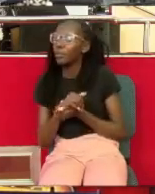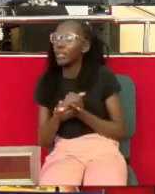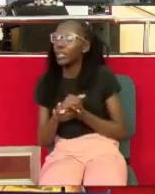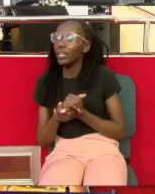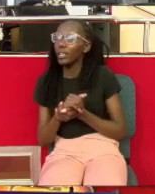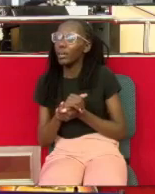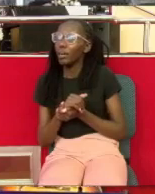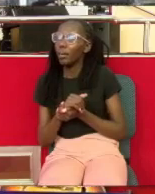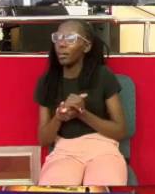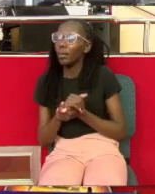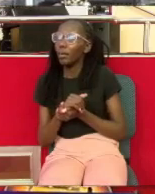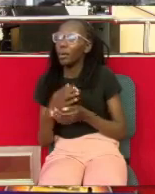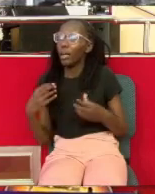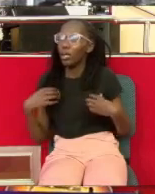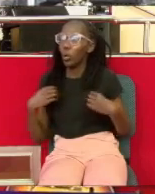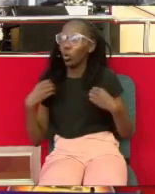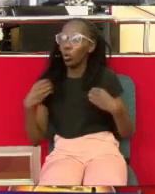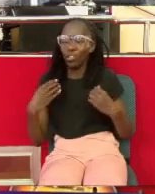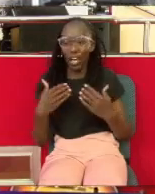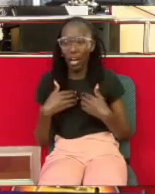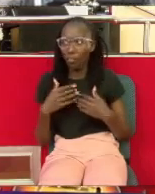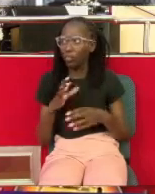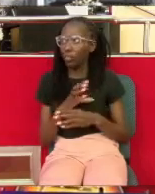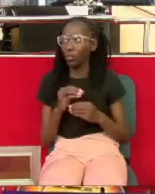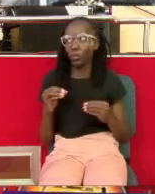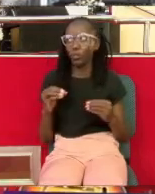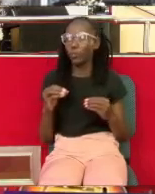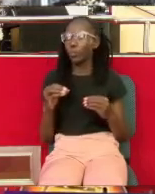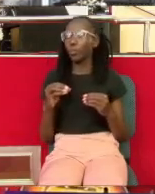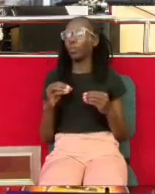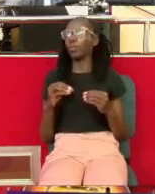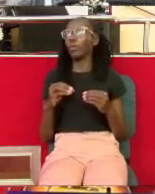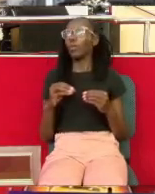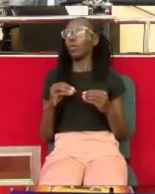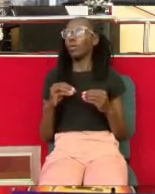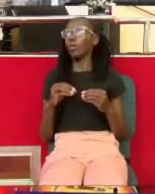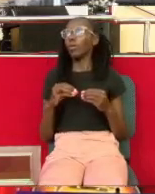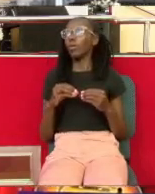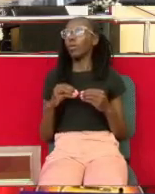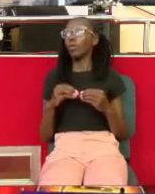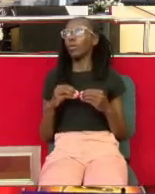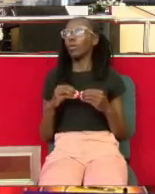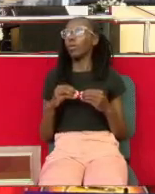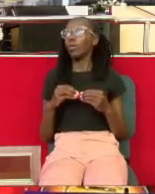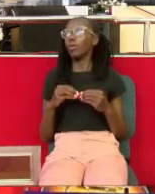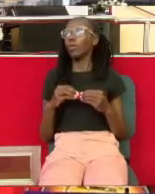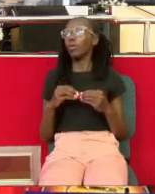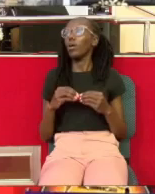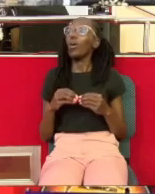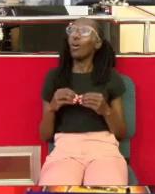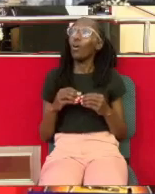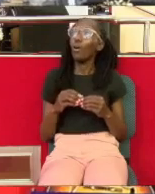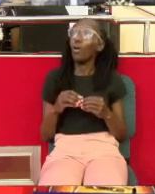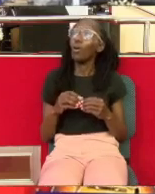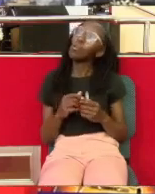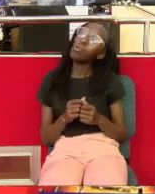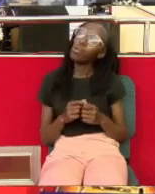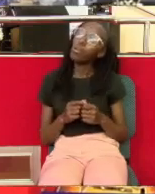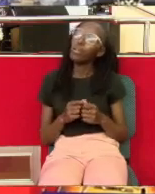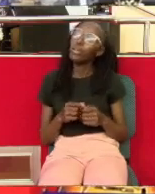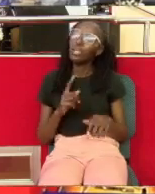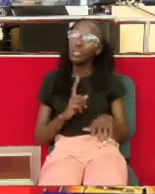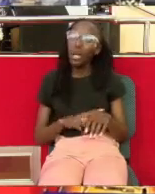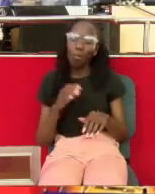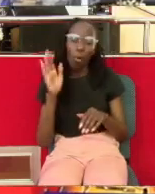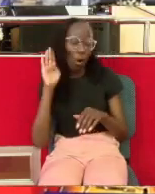mnyama. Stiff naked. Oh, wakawa chigo yao imekwama, ngumu. When they could not obey God.